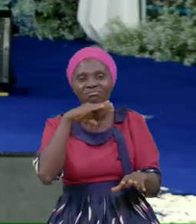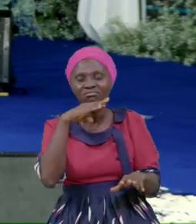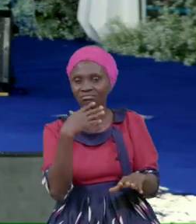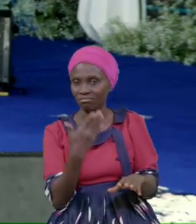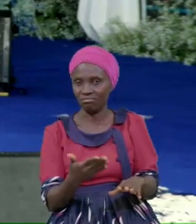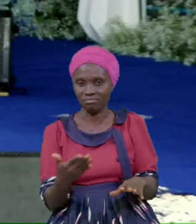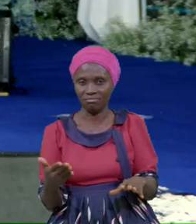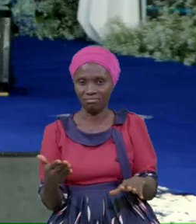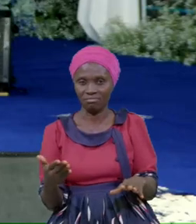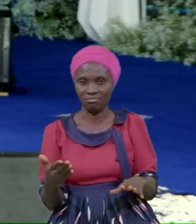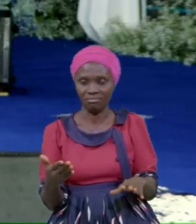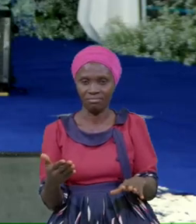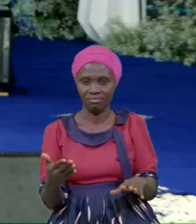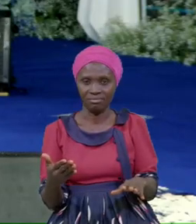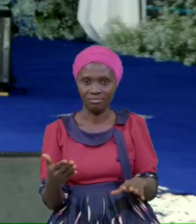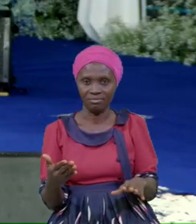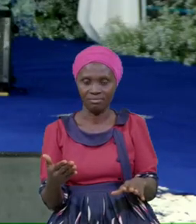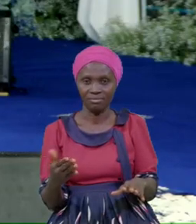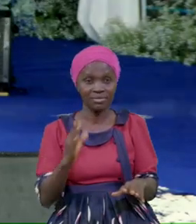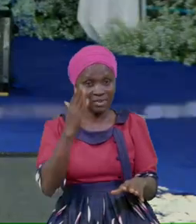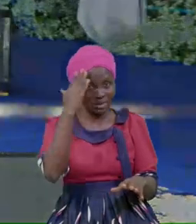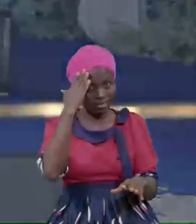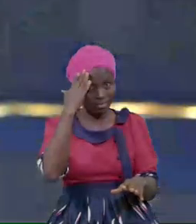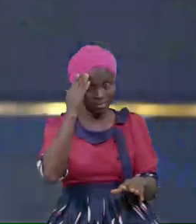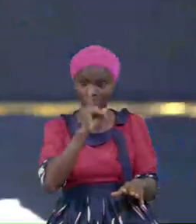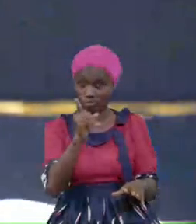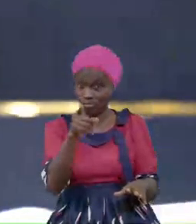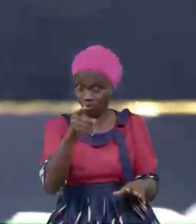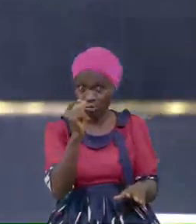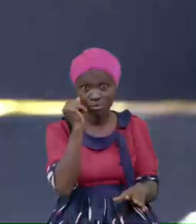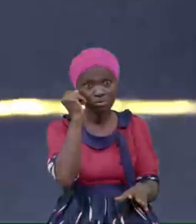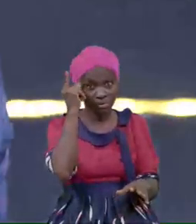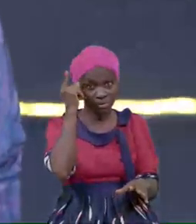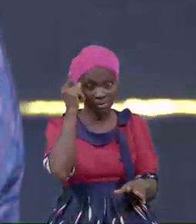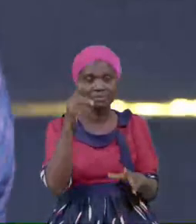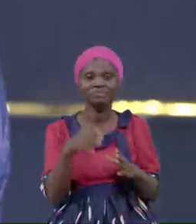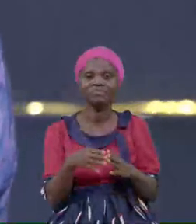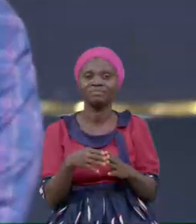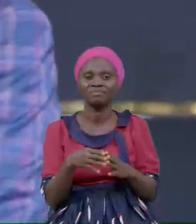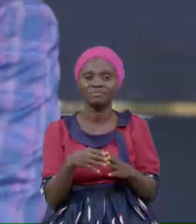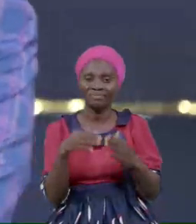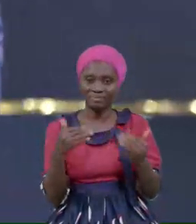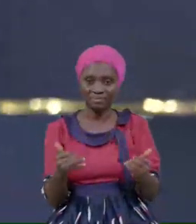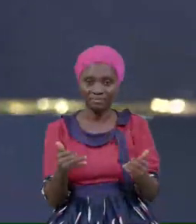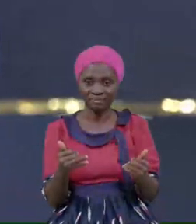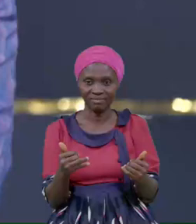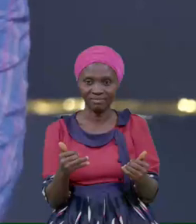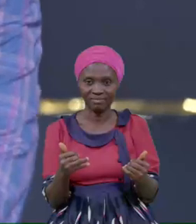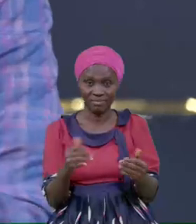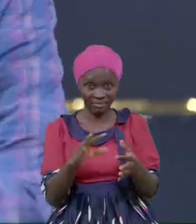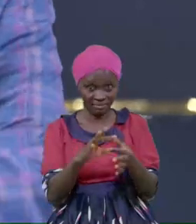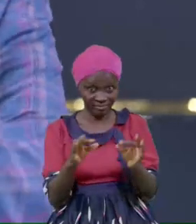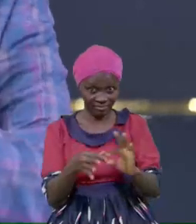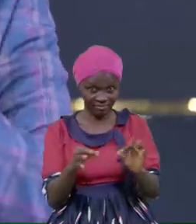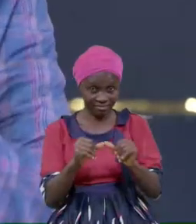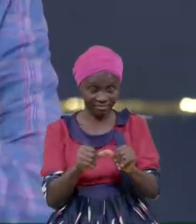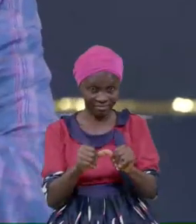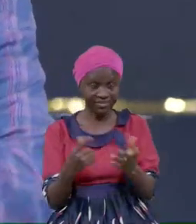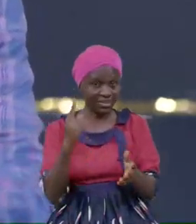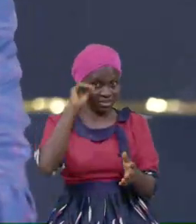thing. I'm sure you understand. Now we're calling the Lord, the government of, capital.